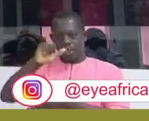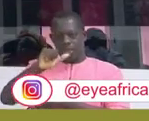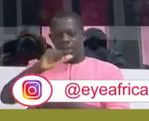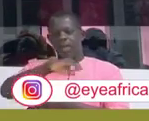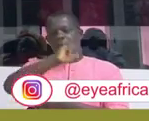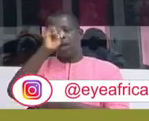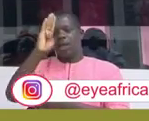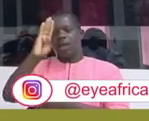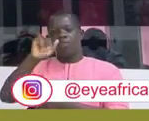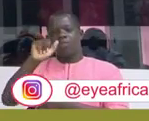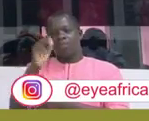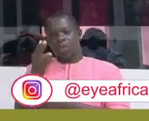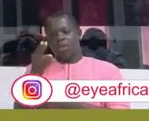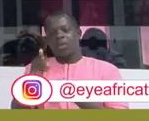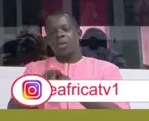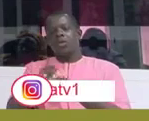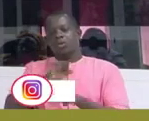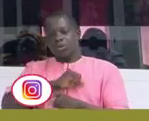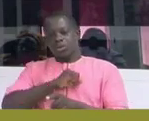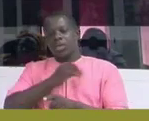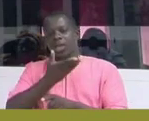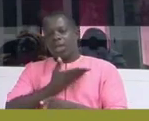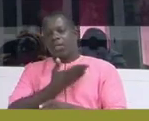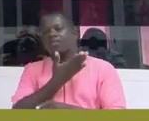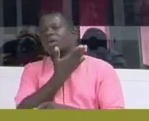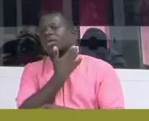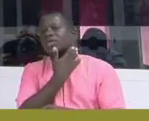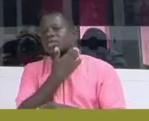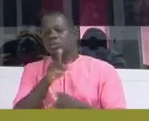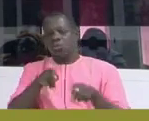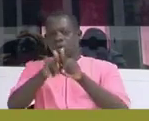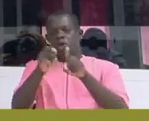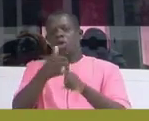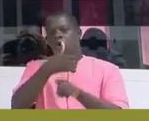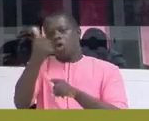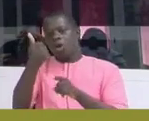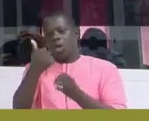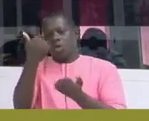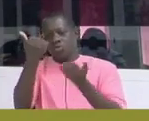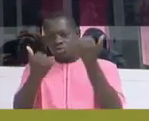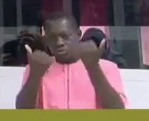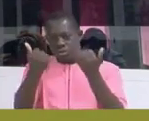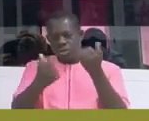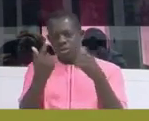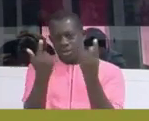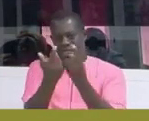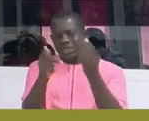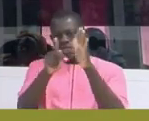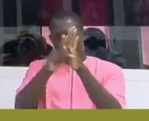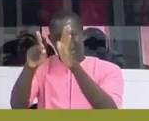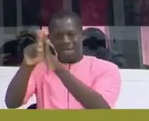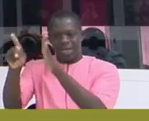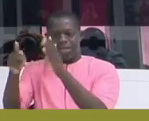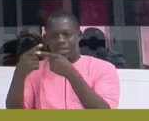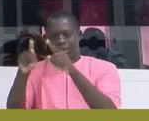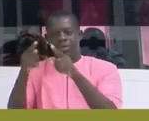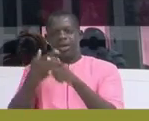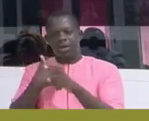they had access to trucks and and uh uh ex excavator. Correct.